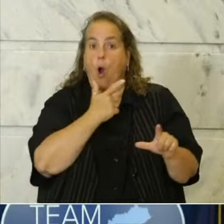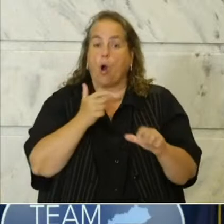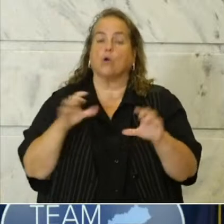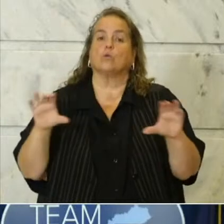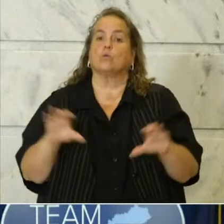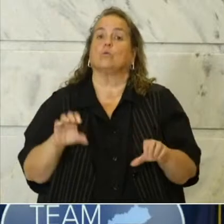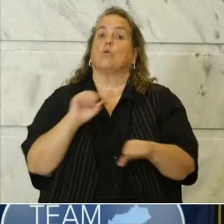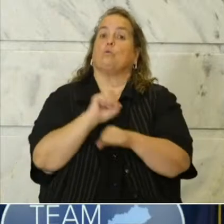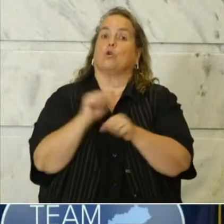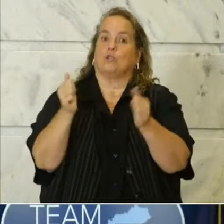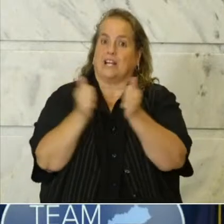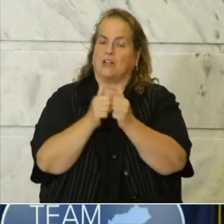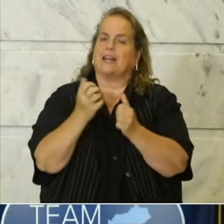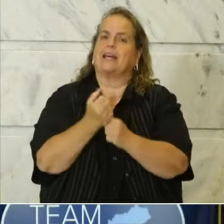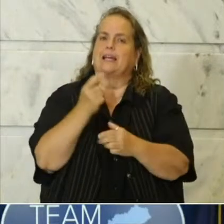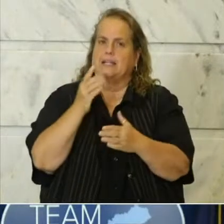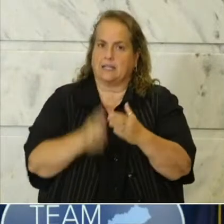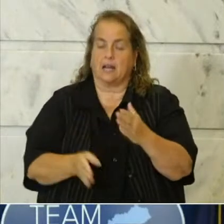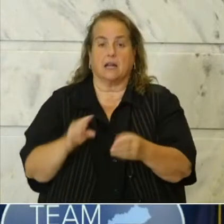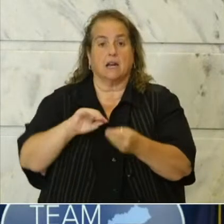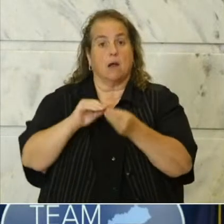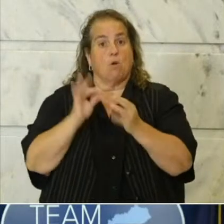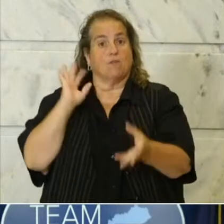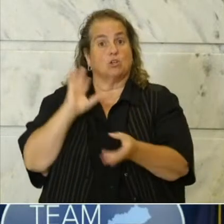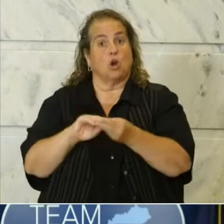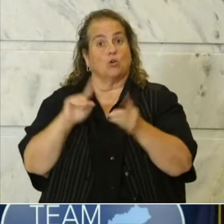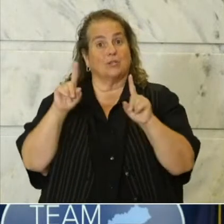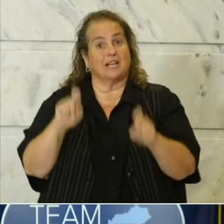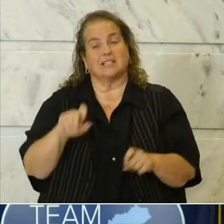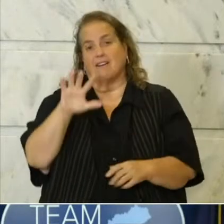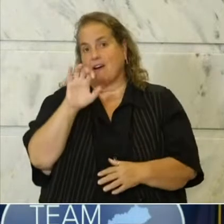done. Number of total tests,